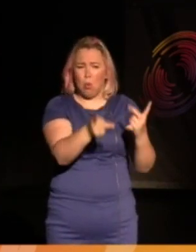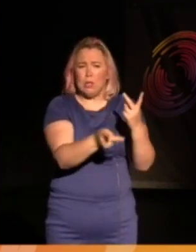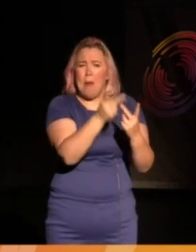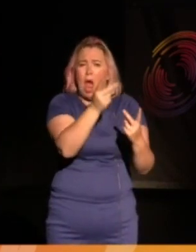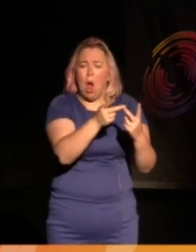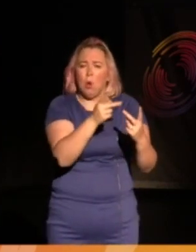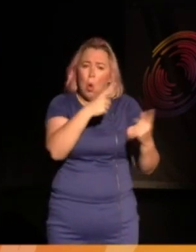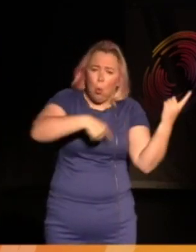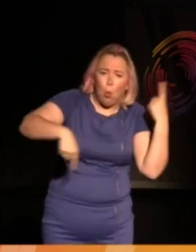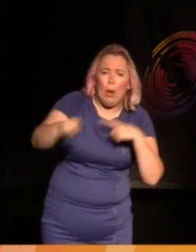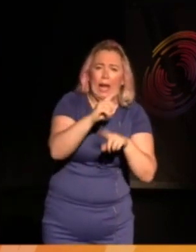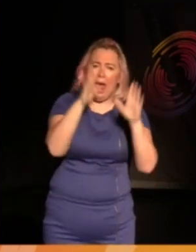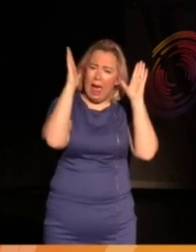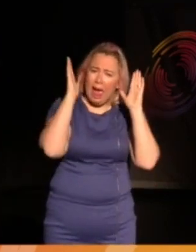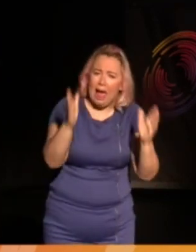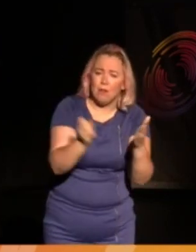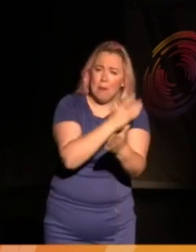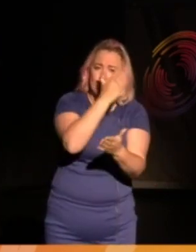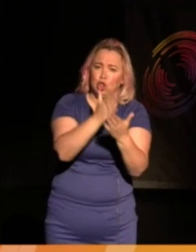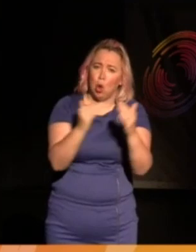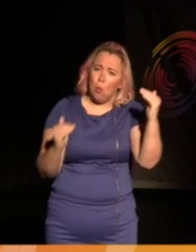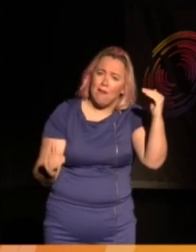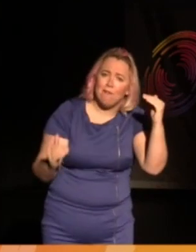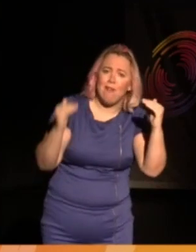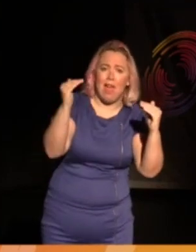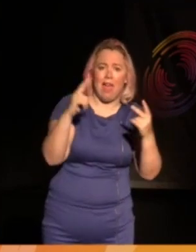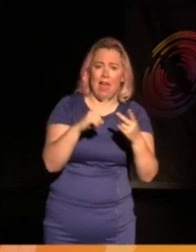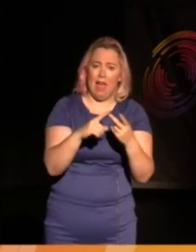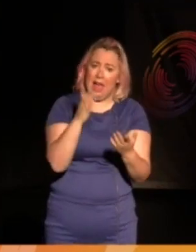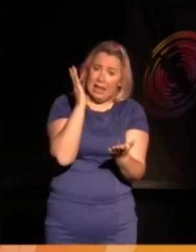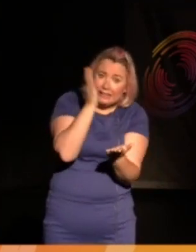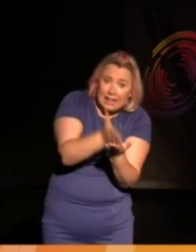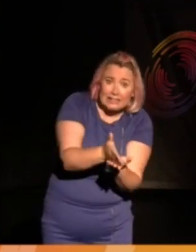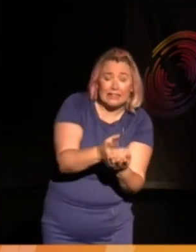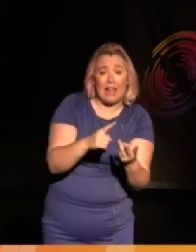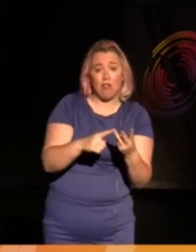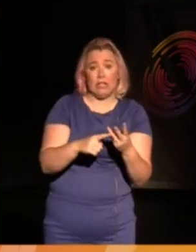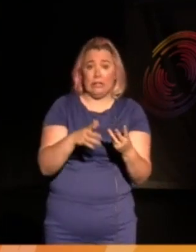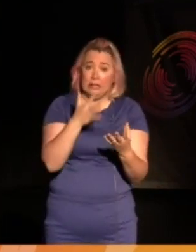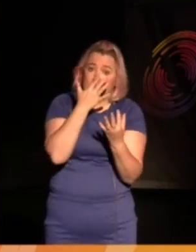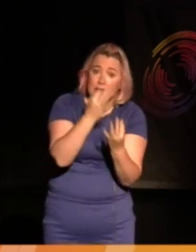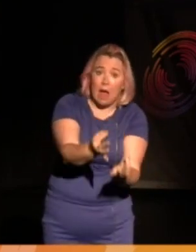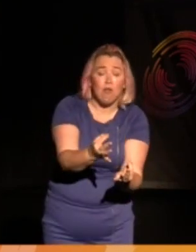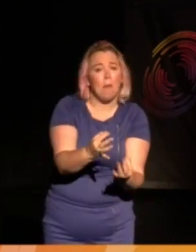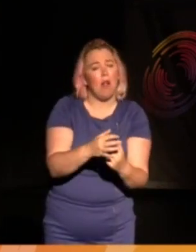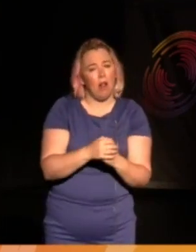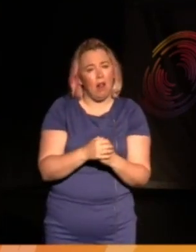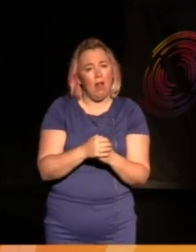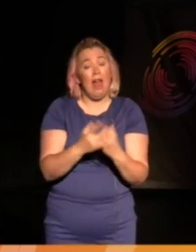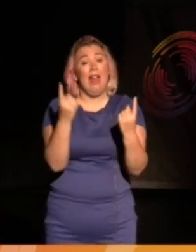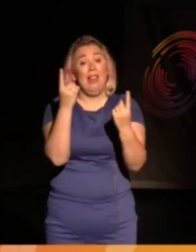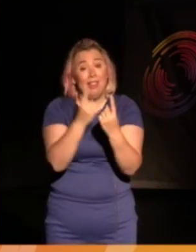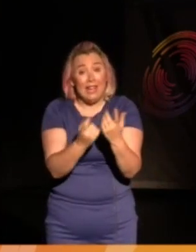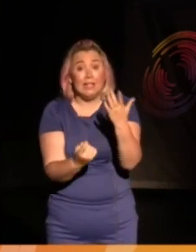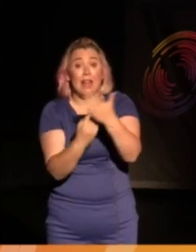is necessary, fair, just, and desirable. Things change when we make them